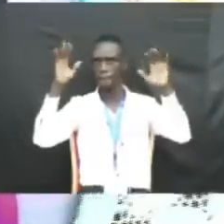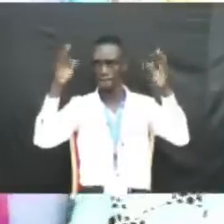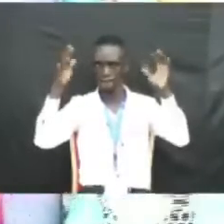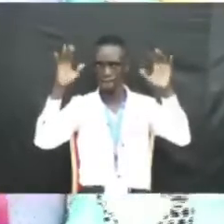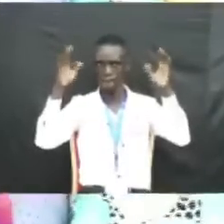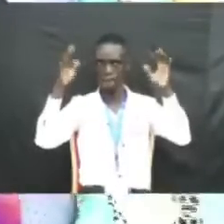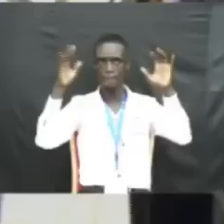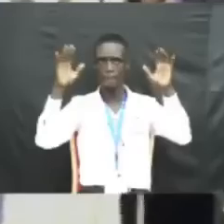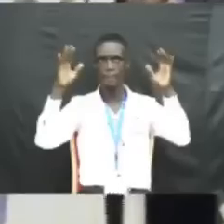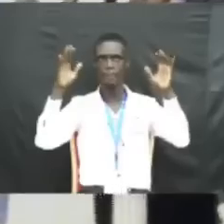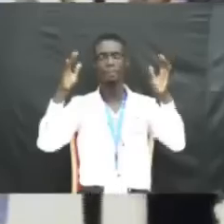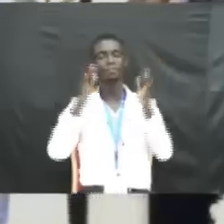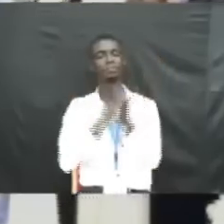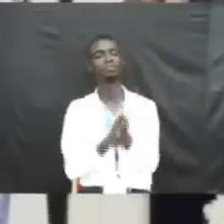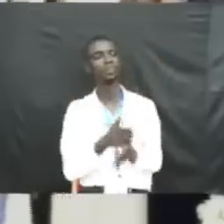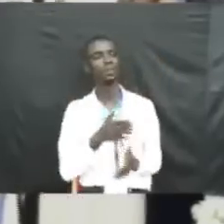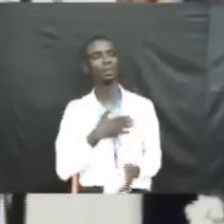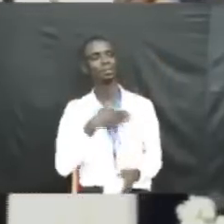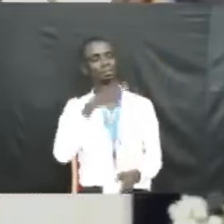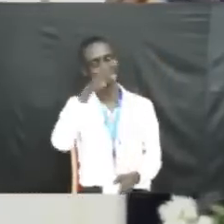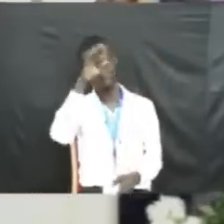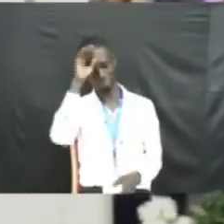Dear retiring ministers,